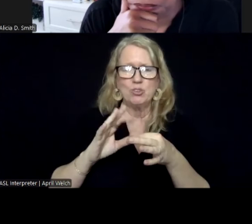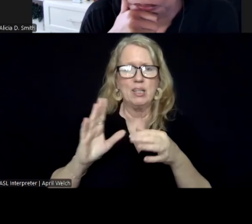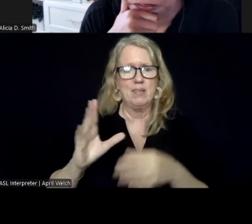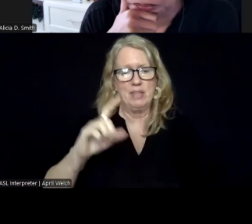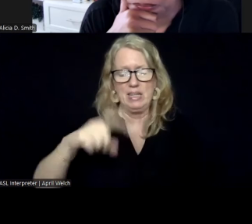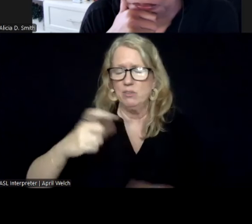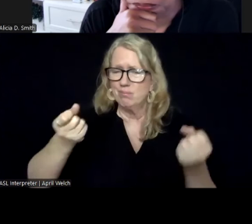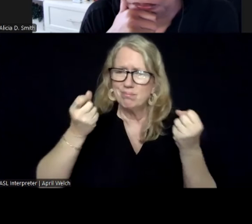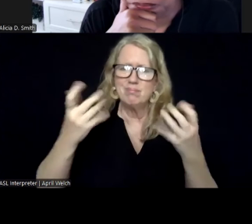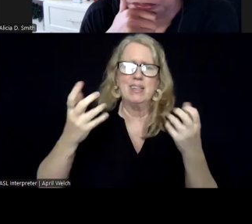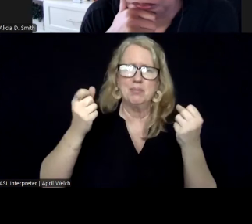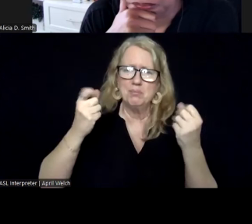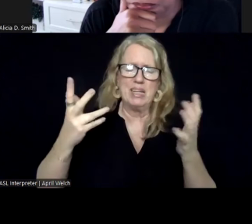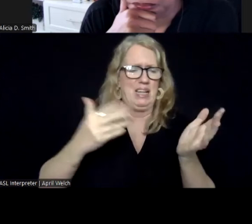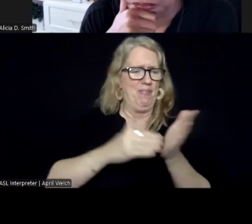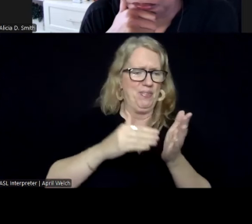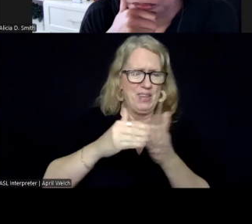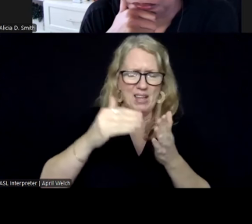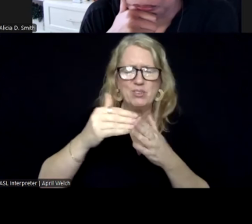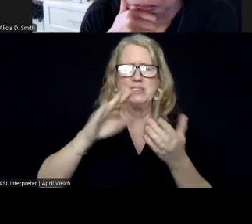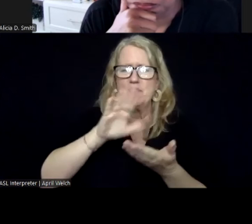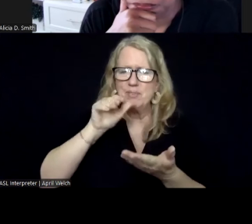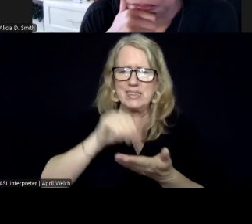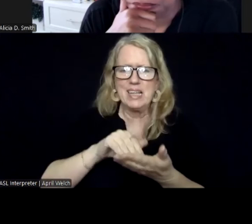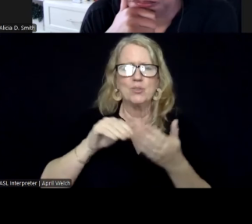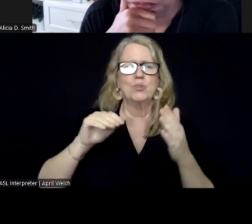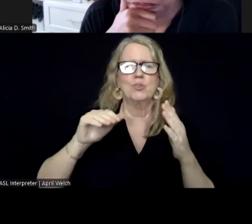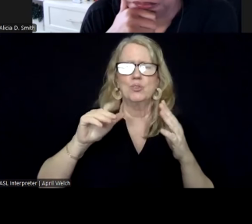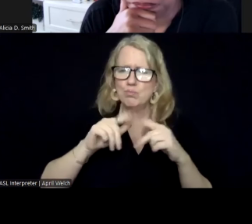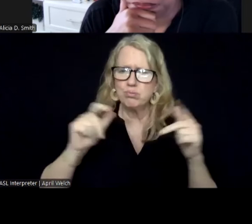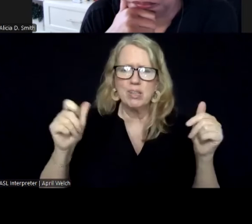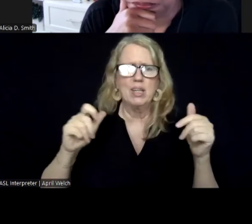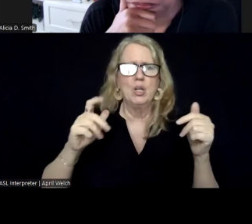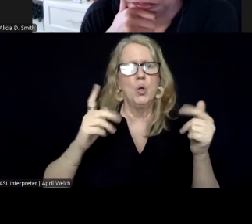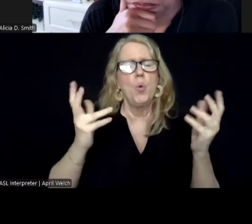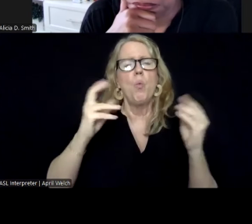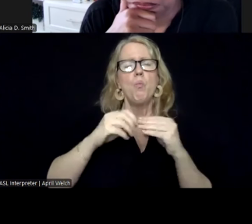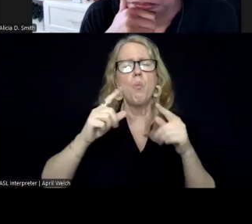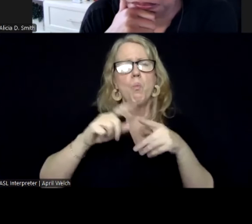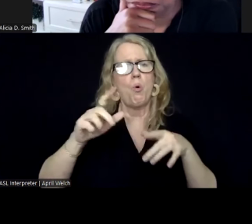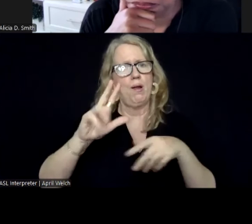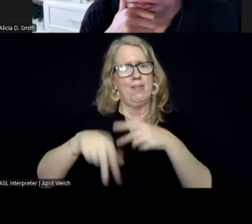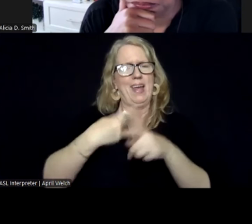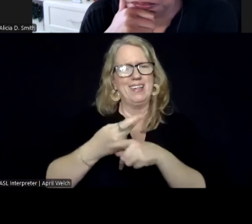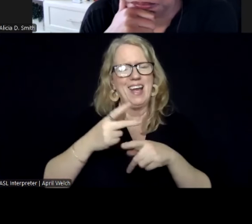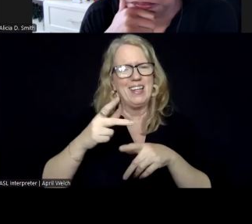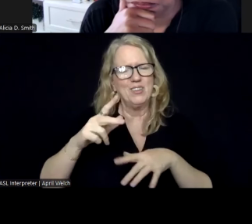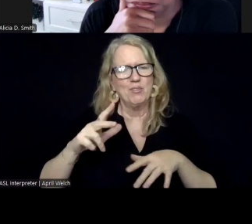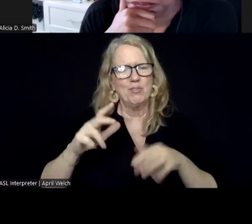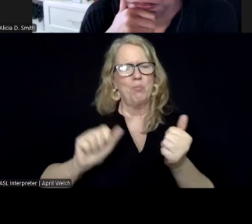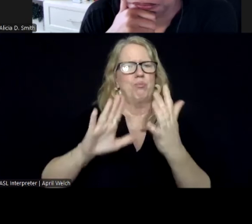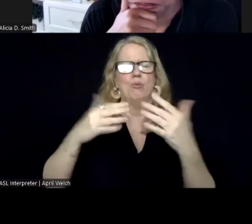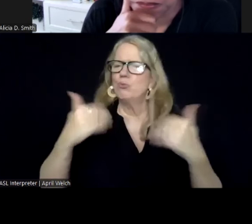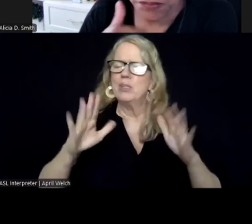of 988 centers and thousands of PSAPs without some more consistent approaches like this. So it was a great effort.